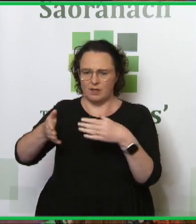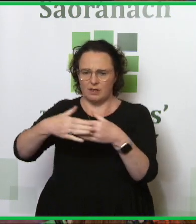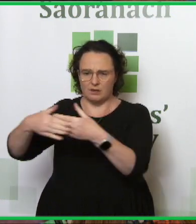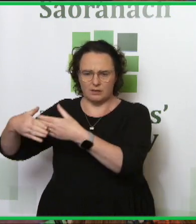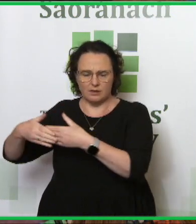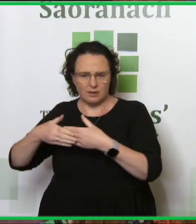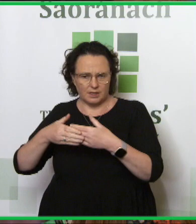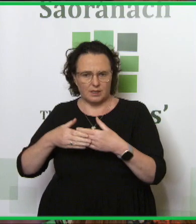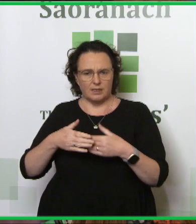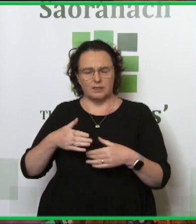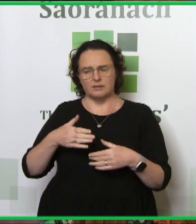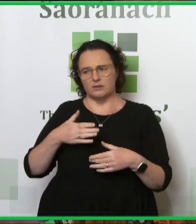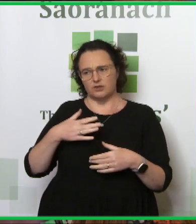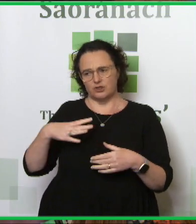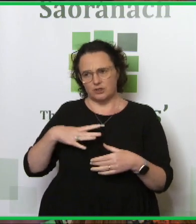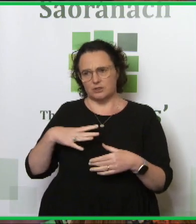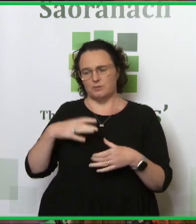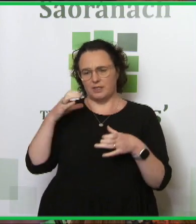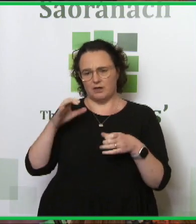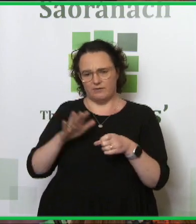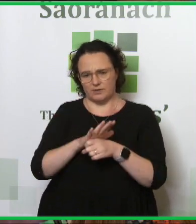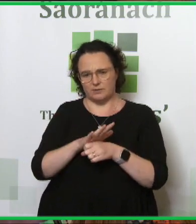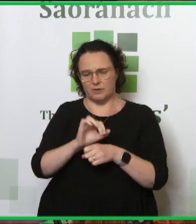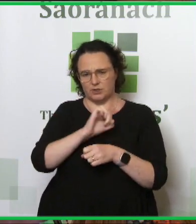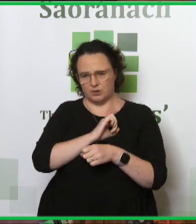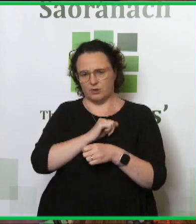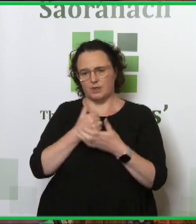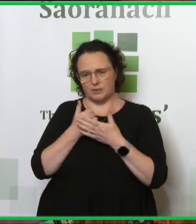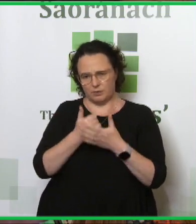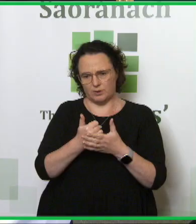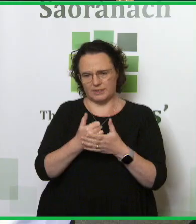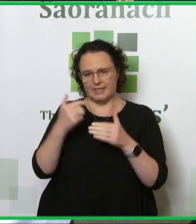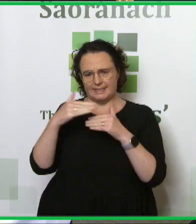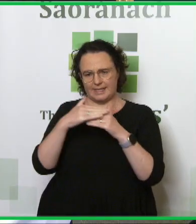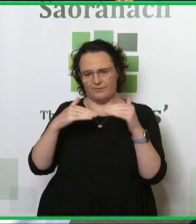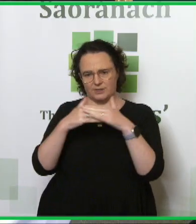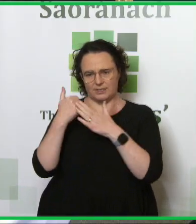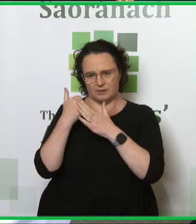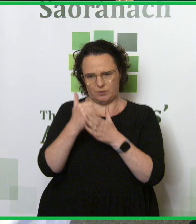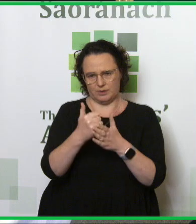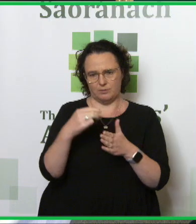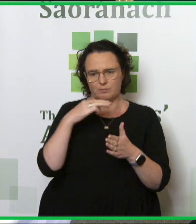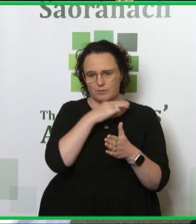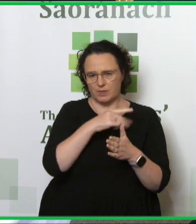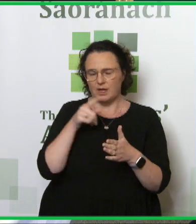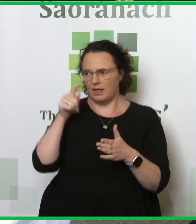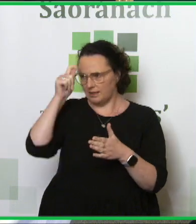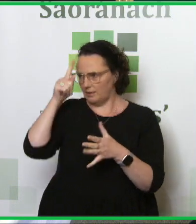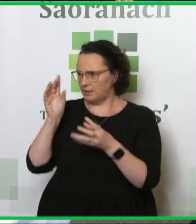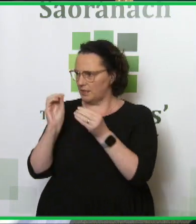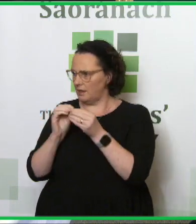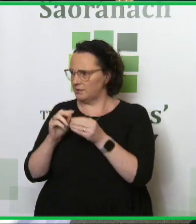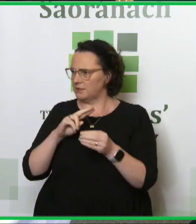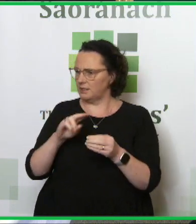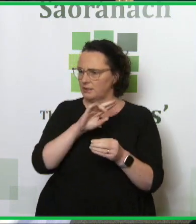you know, to jump, that I think to put the scaffolding in first. Okay, So I thank you. think it's a comment rather than a question. John,